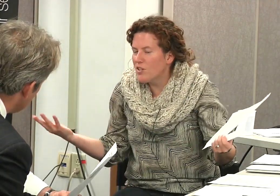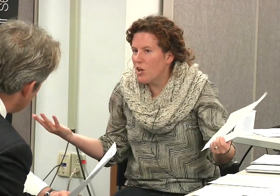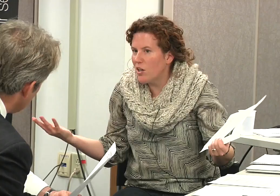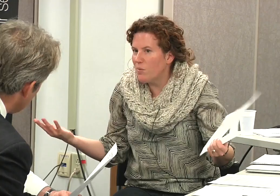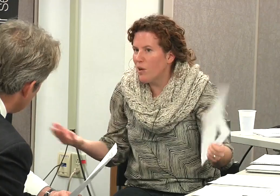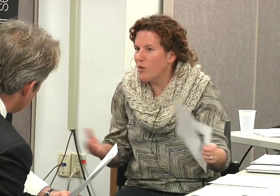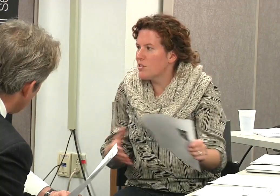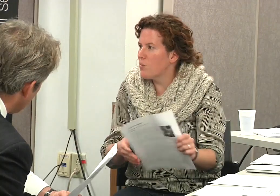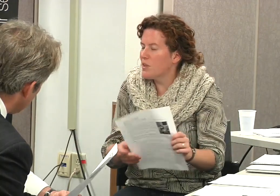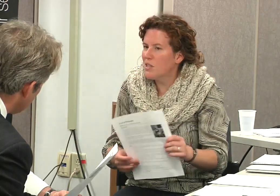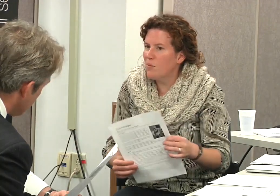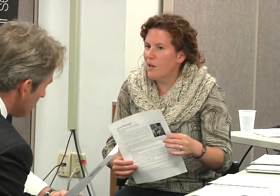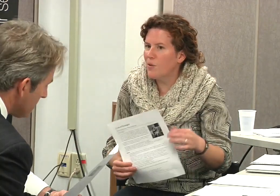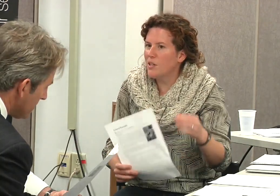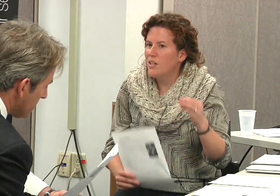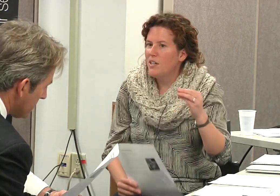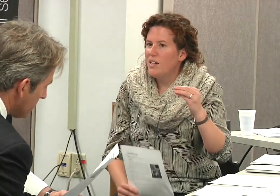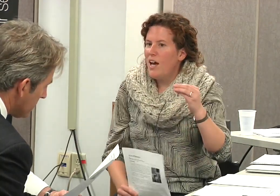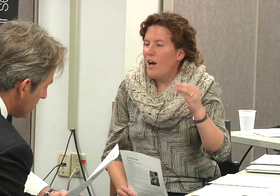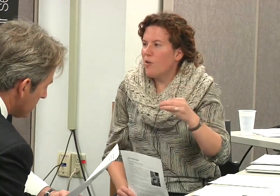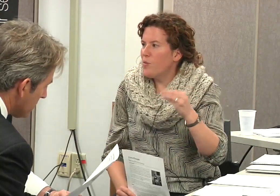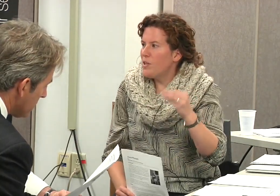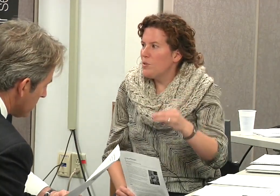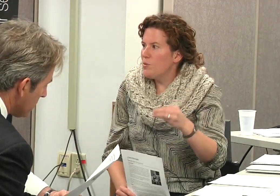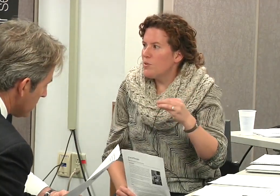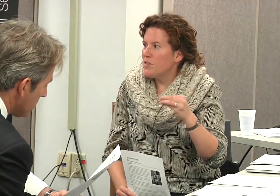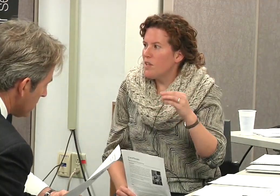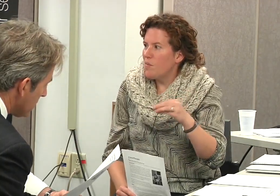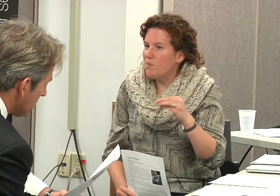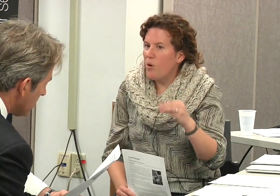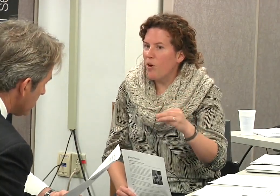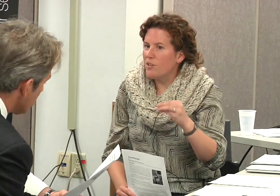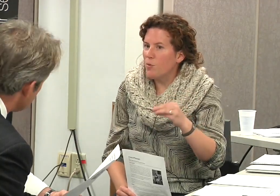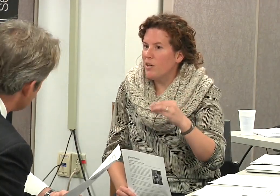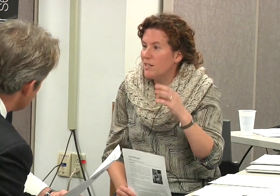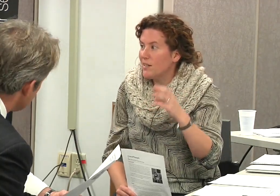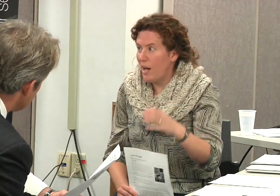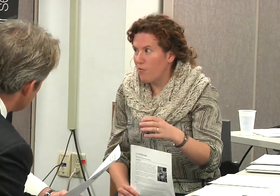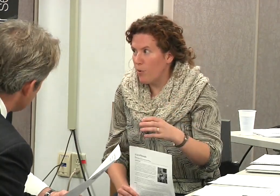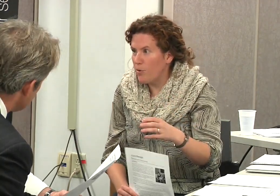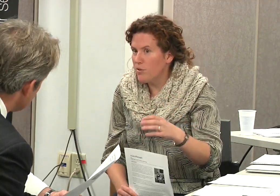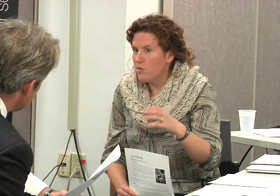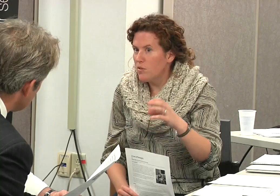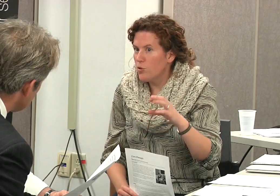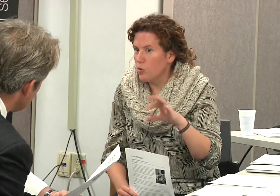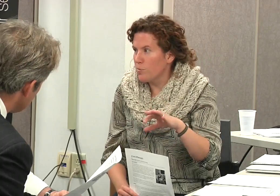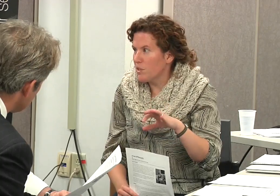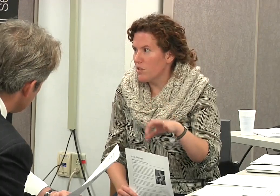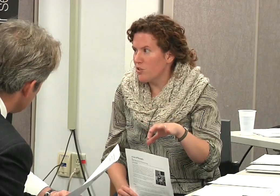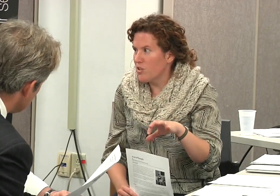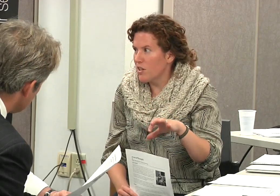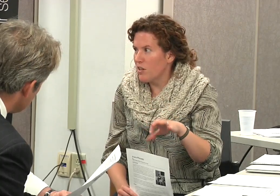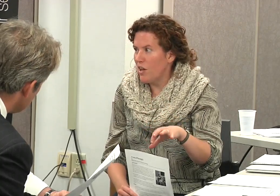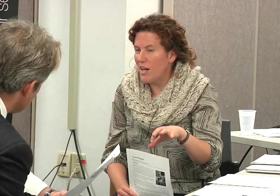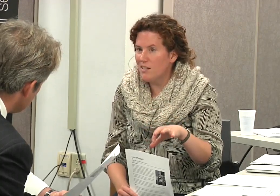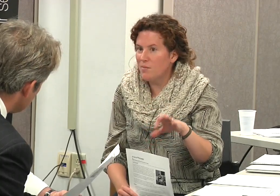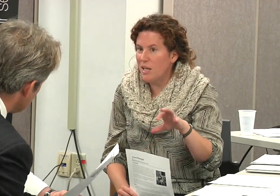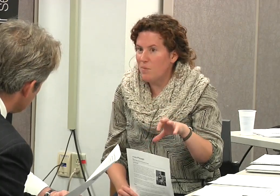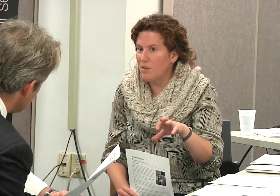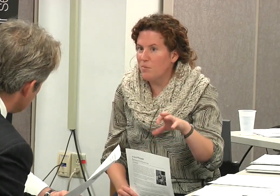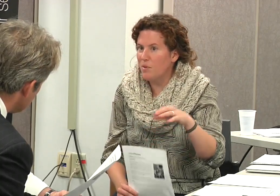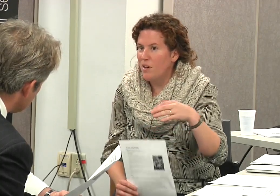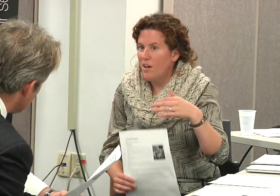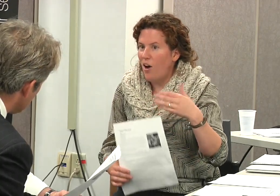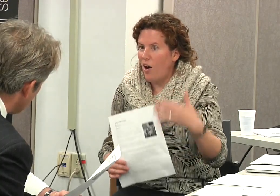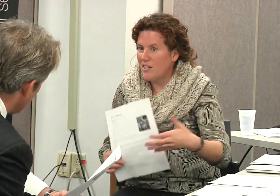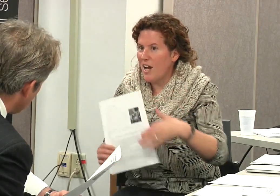You're like, what are they going to talk about, right? So when we think about how do we use them in part as a way to scaffold group discussion in